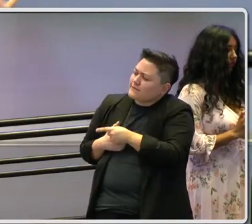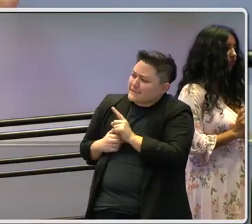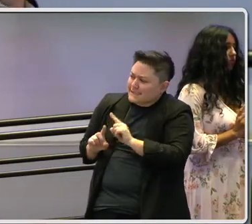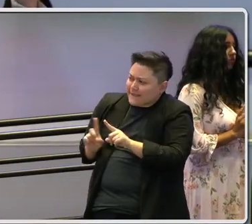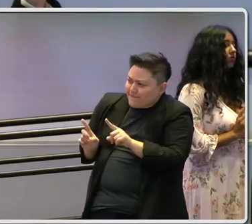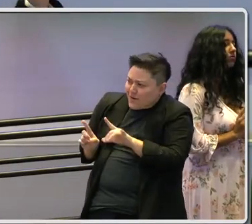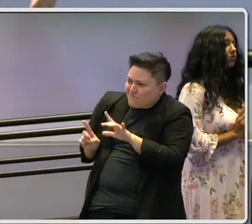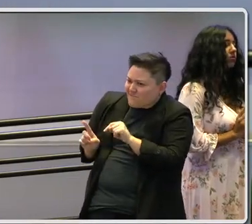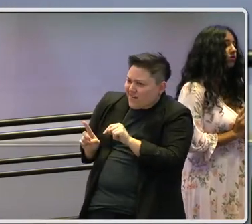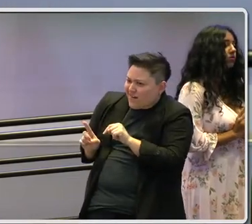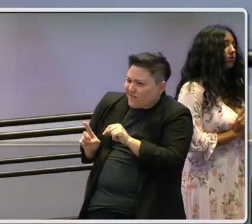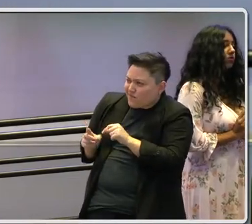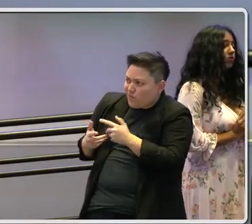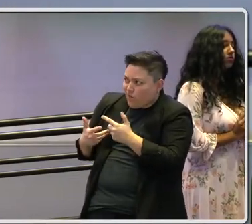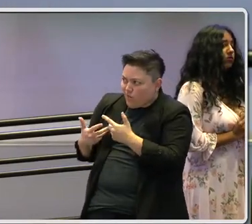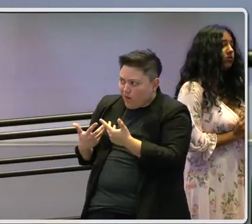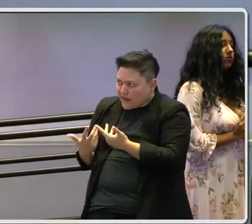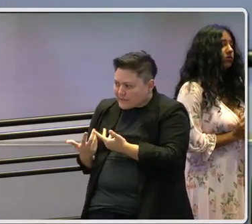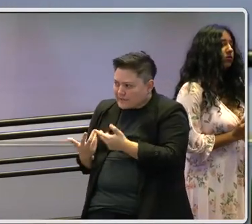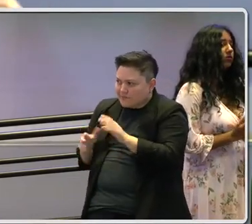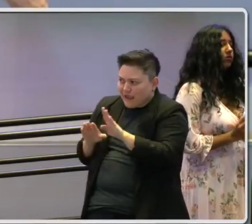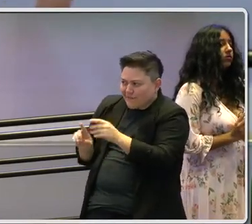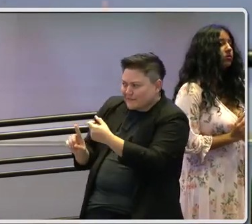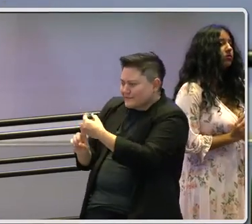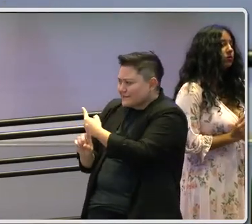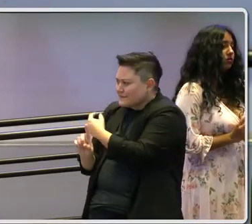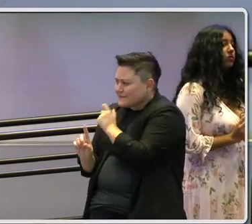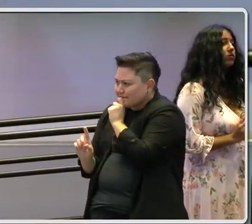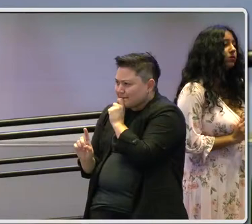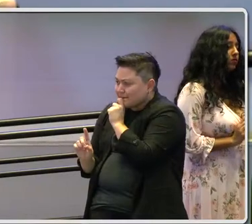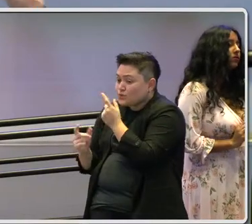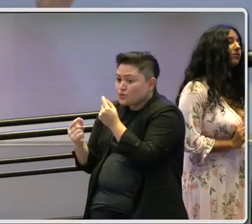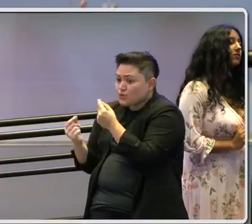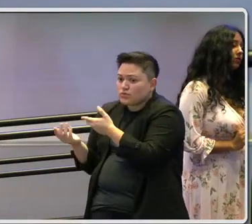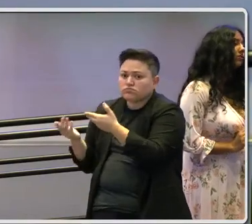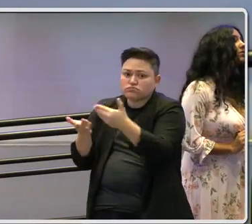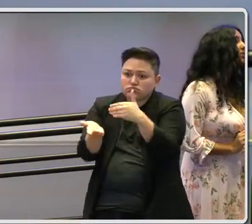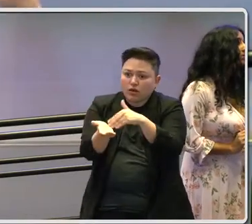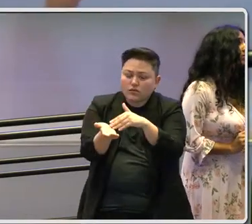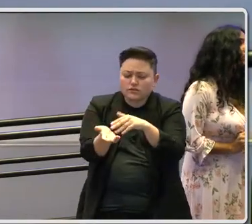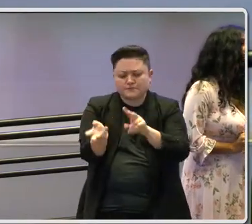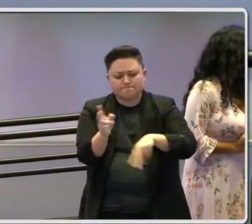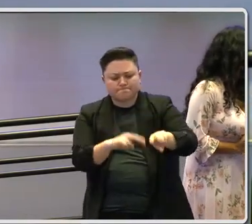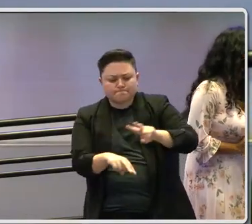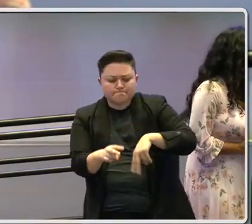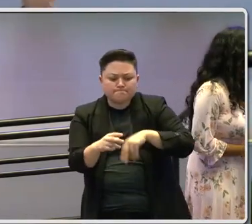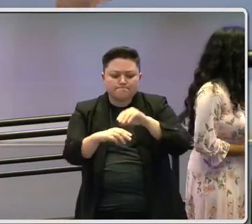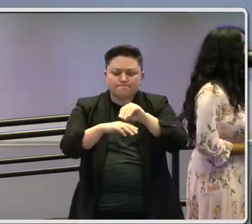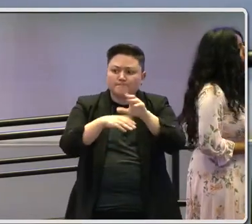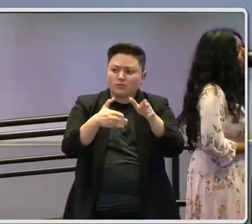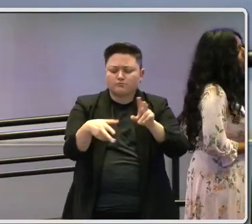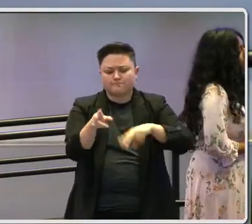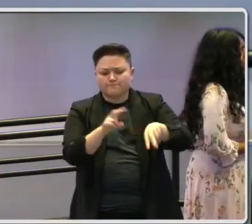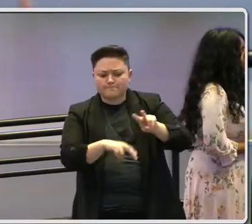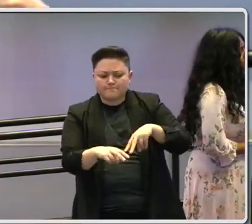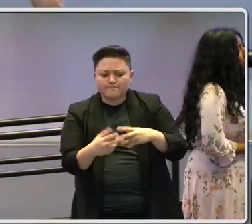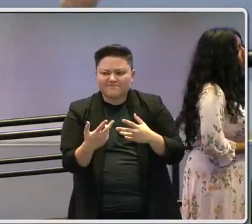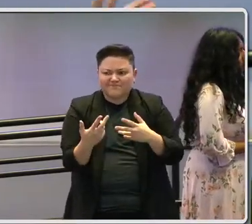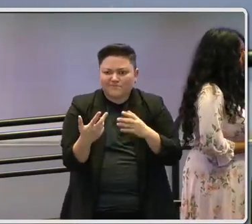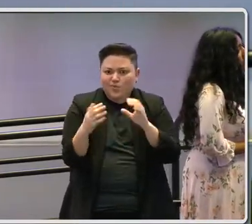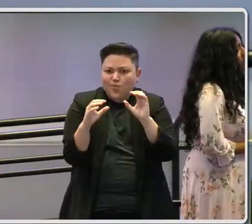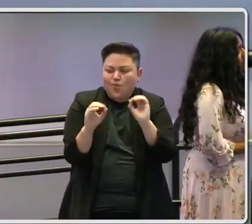family exhibited behaviors like my brother. And they brought him to visit physicians. They brought him to counselors. There was